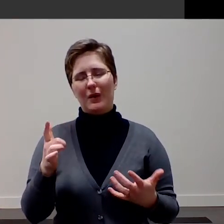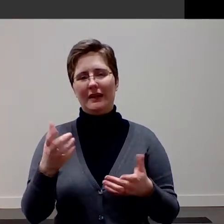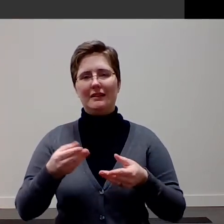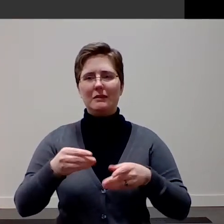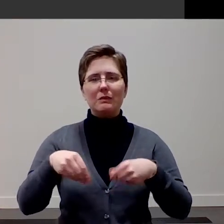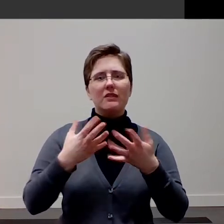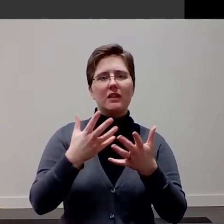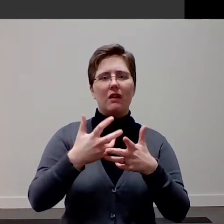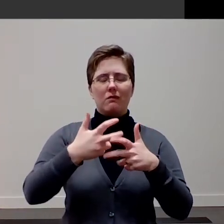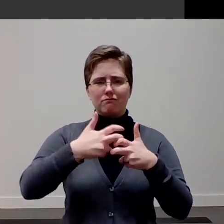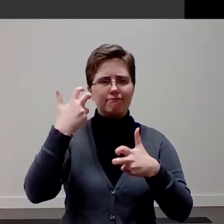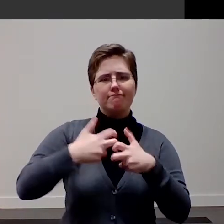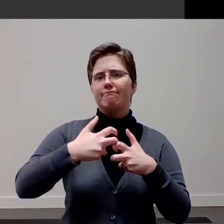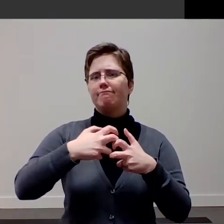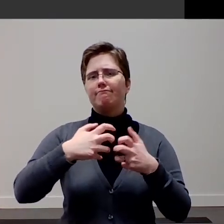giving us some really hardcore